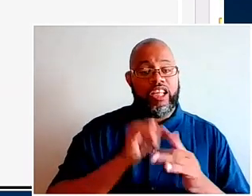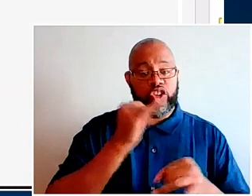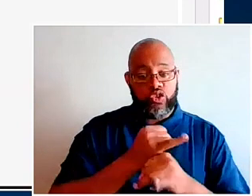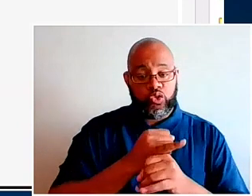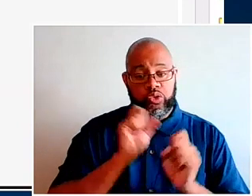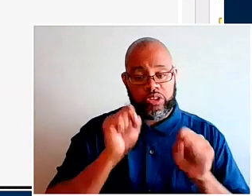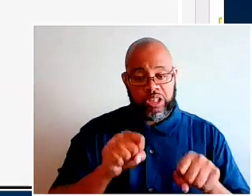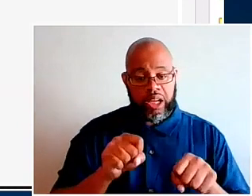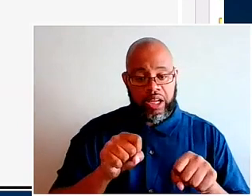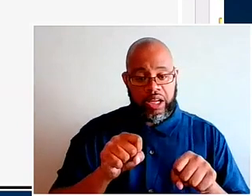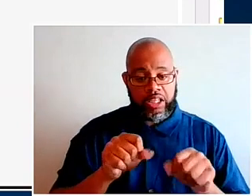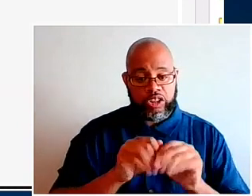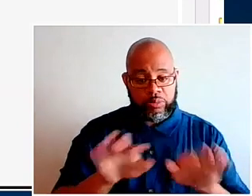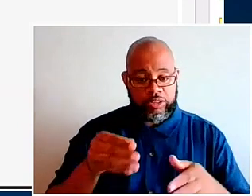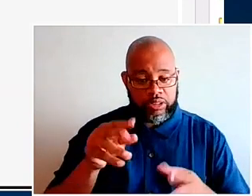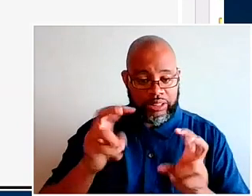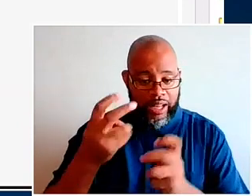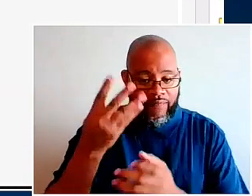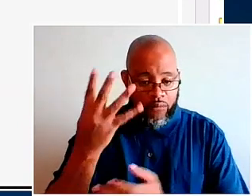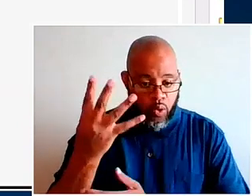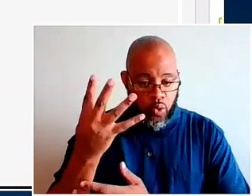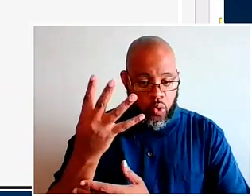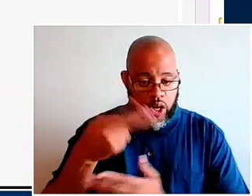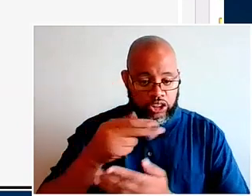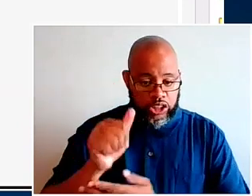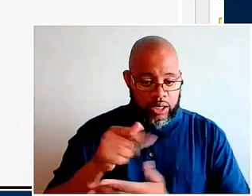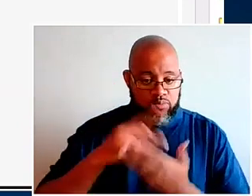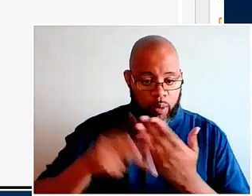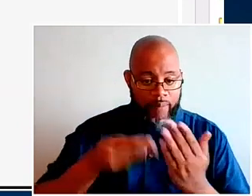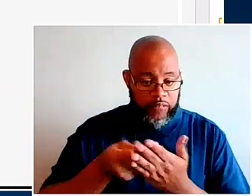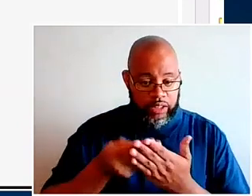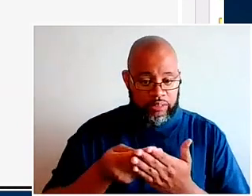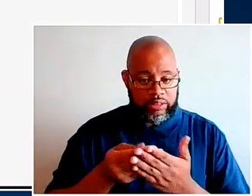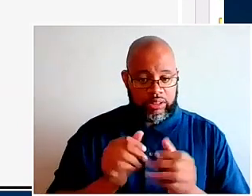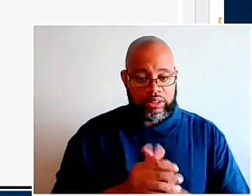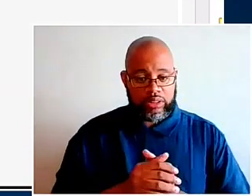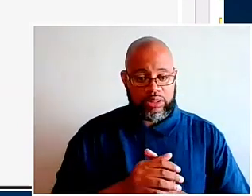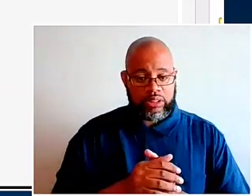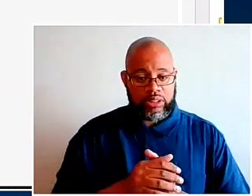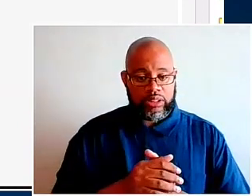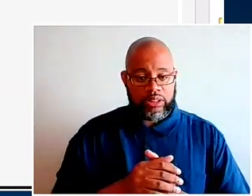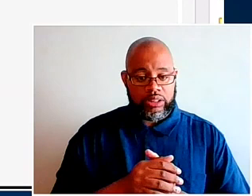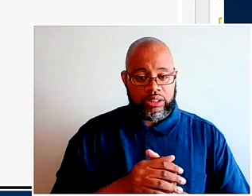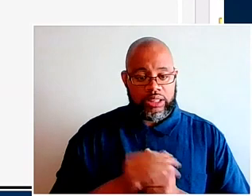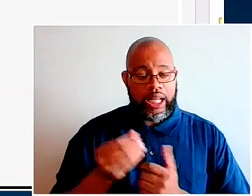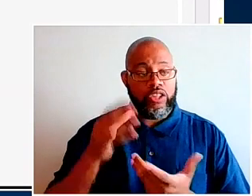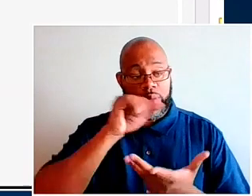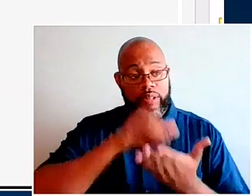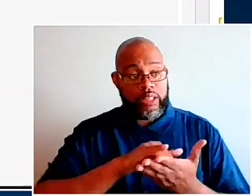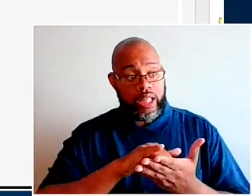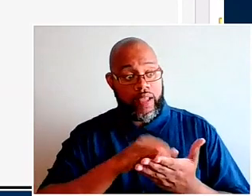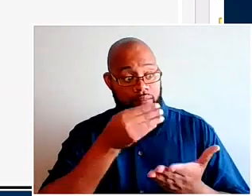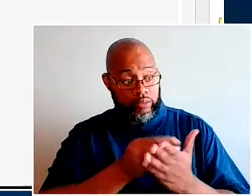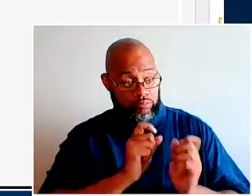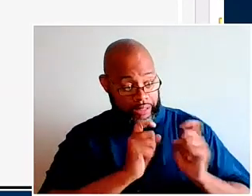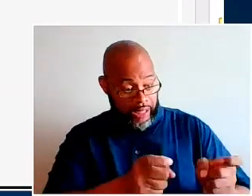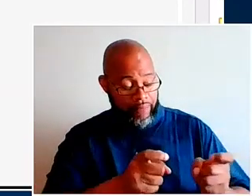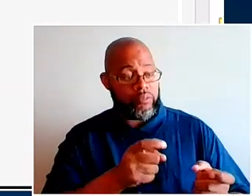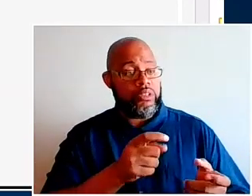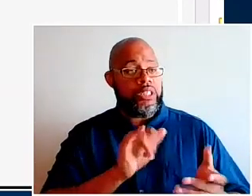funds for which the student is eligible. And presuming the funds were dispersed, the student would have a credit